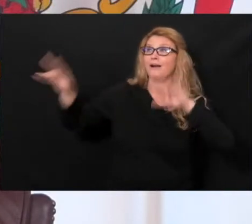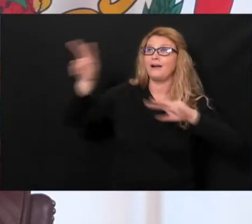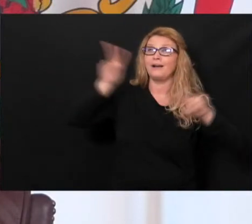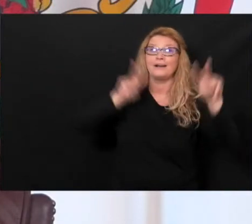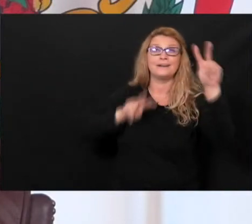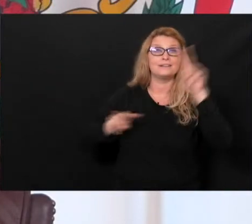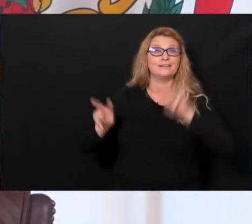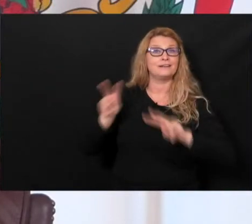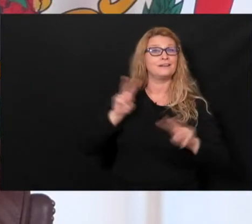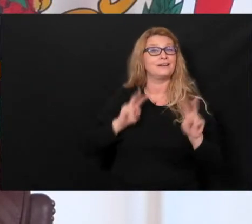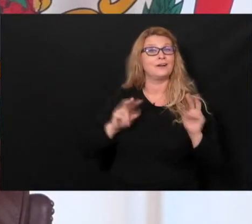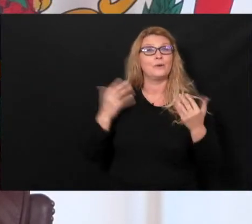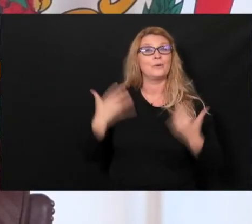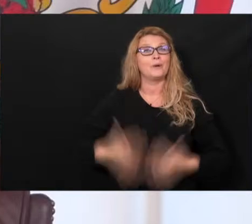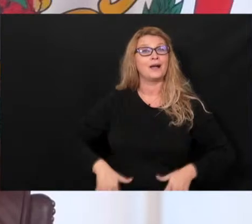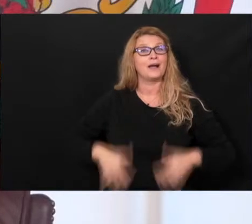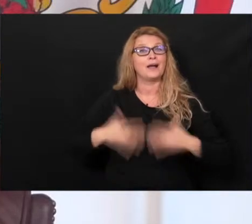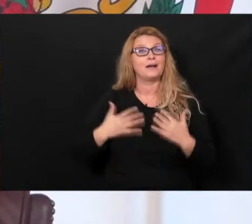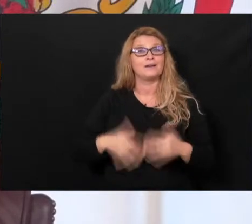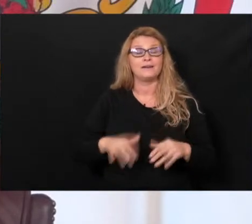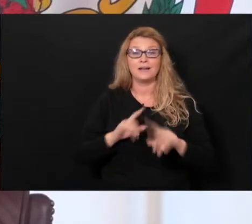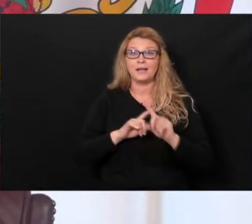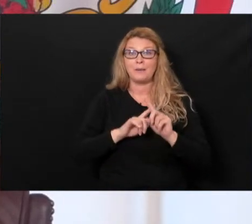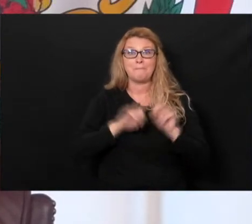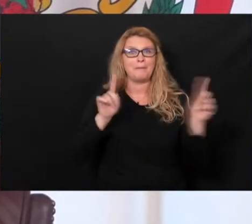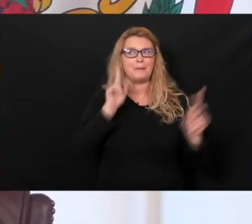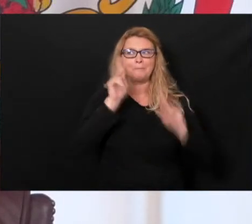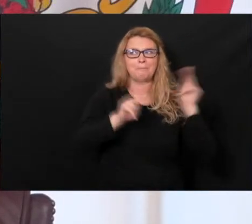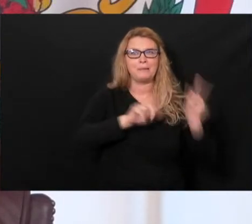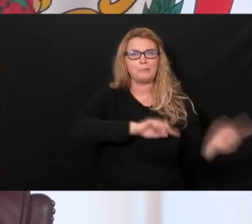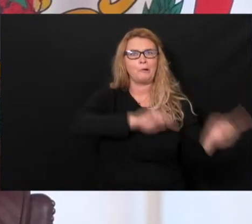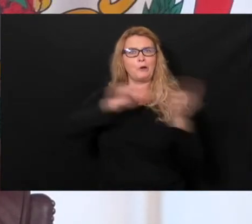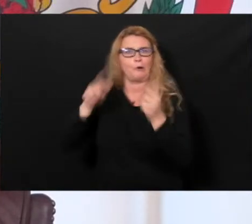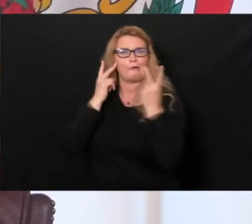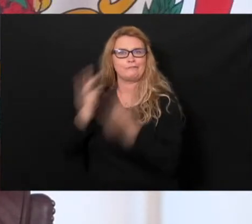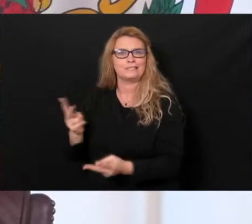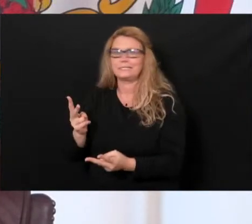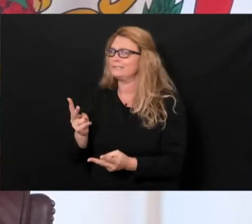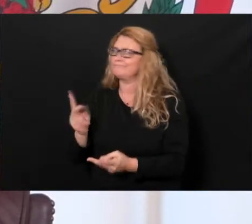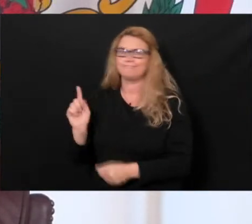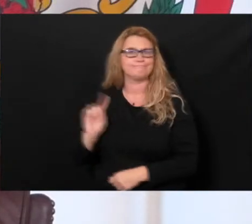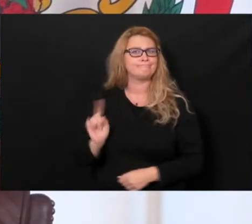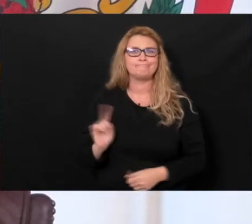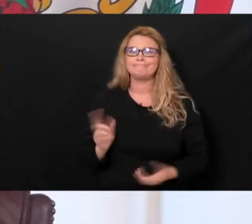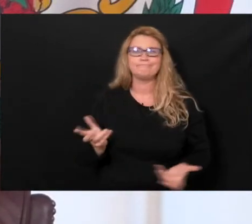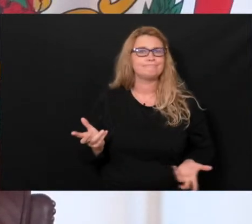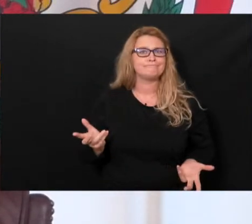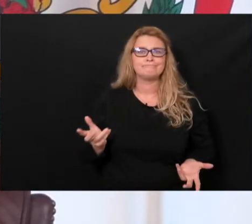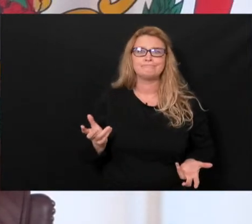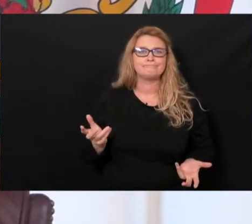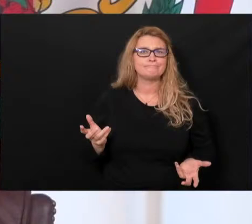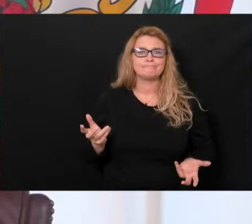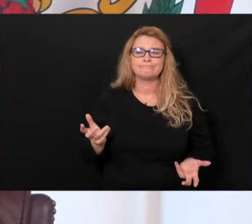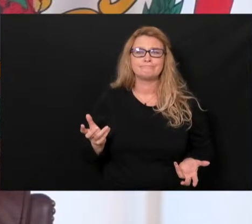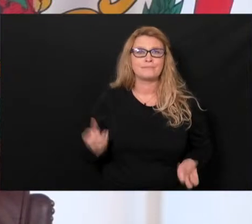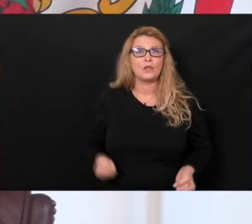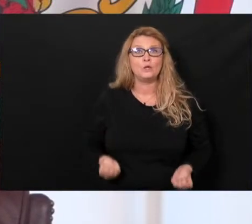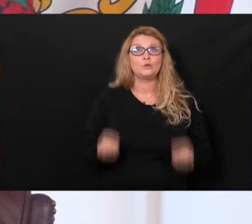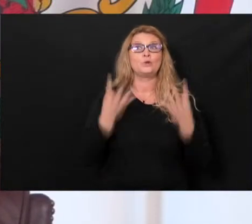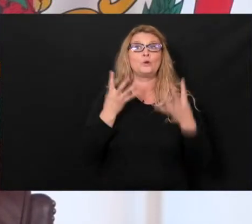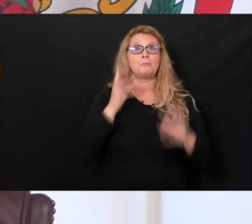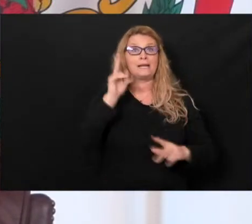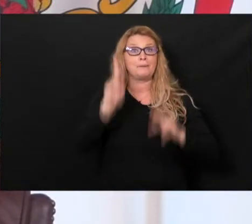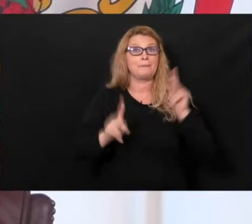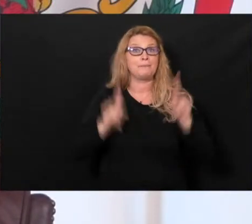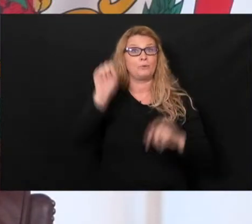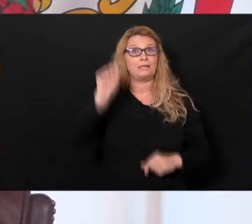but yet we still have not had the people come. there's still too many people in southern West Virginia that are really